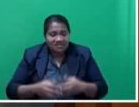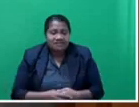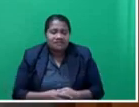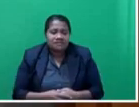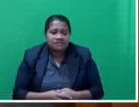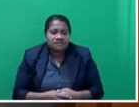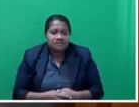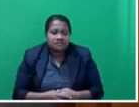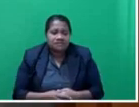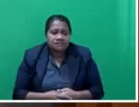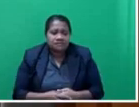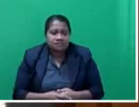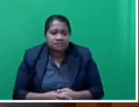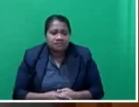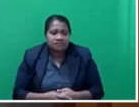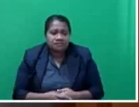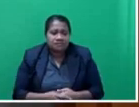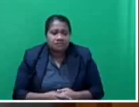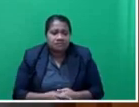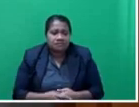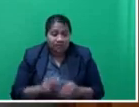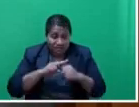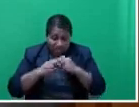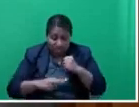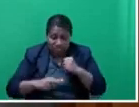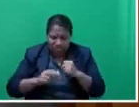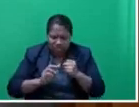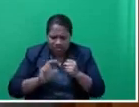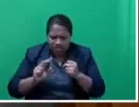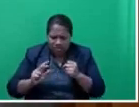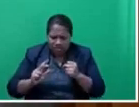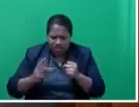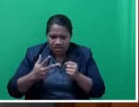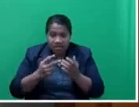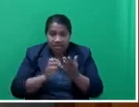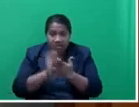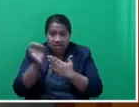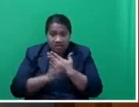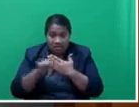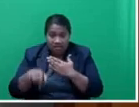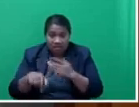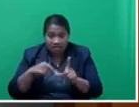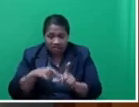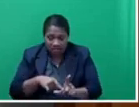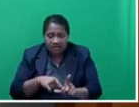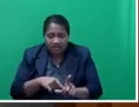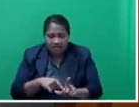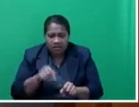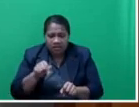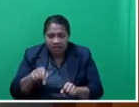news of 8th February this year, which is very, I believe it's very recent, the most